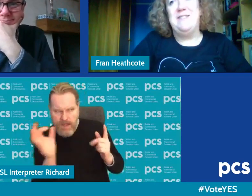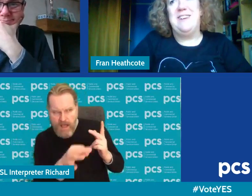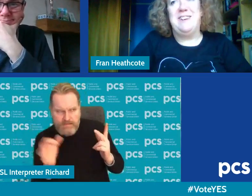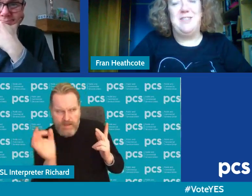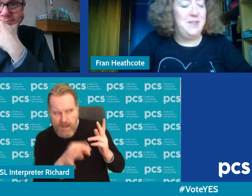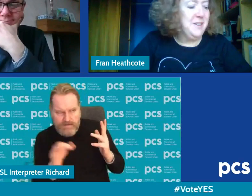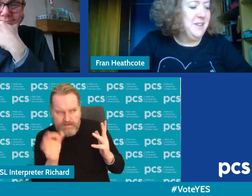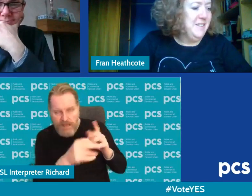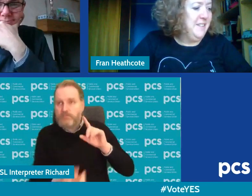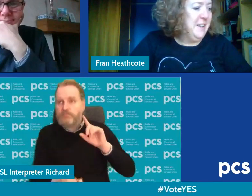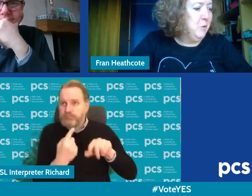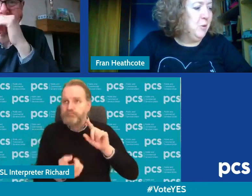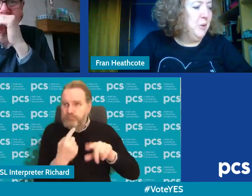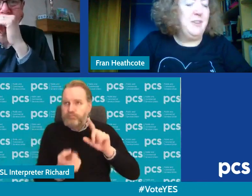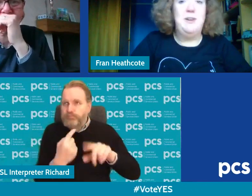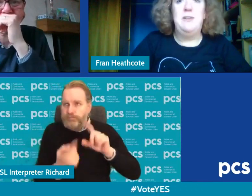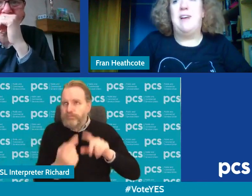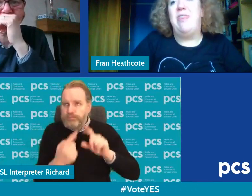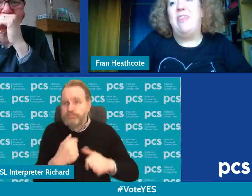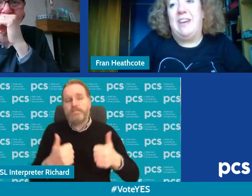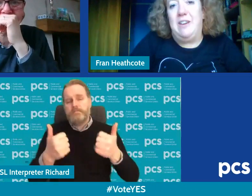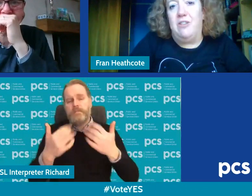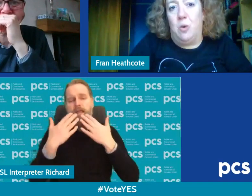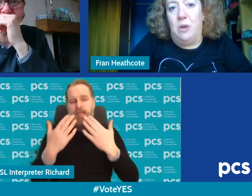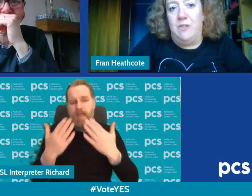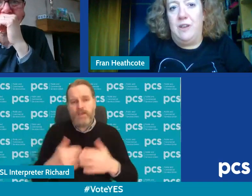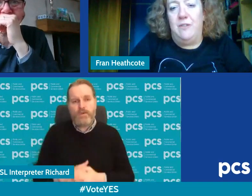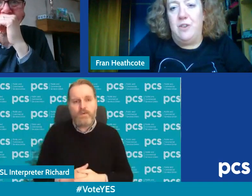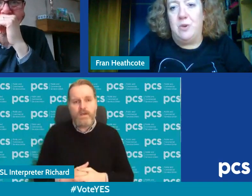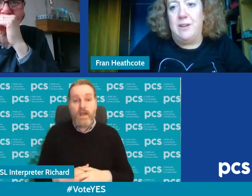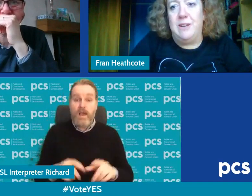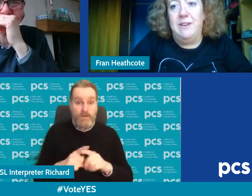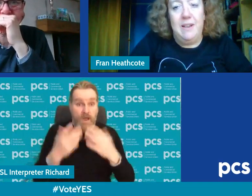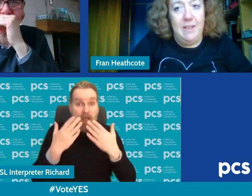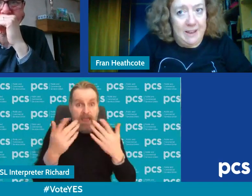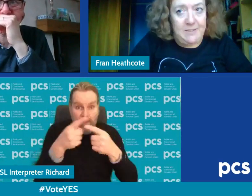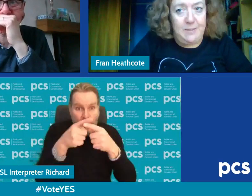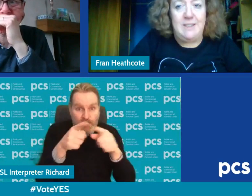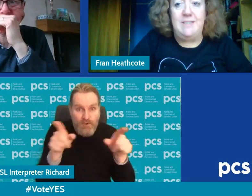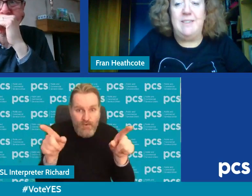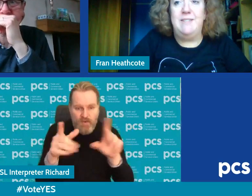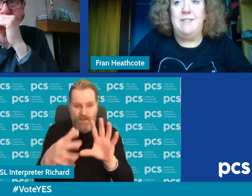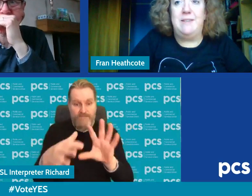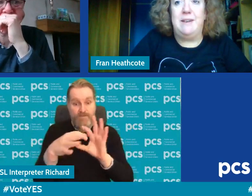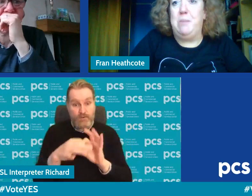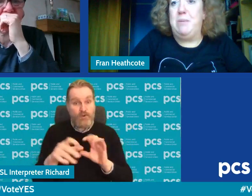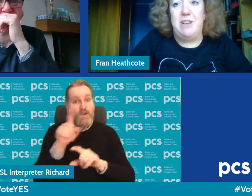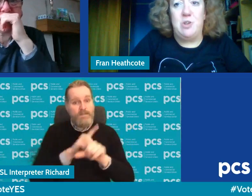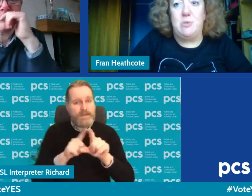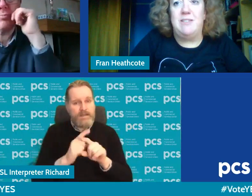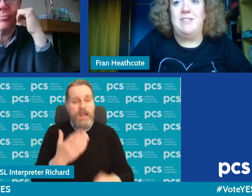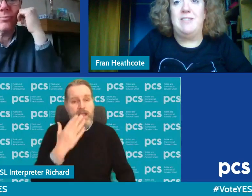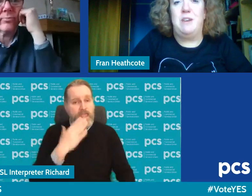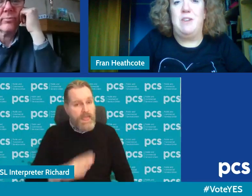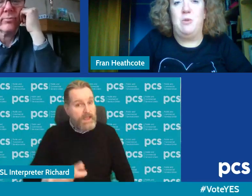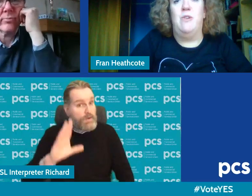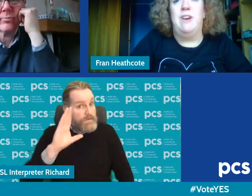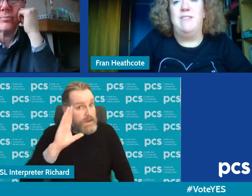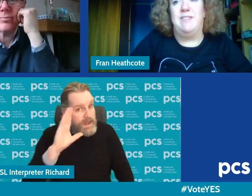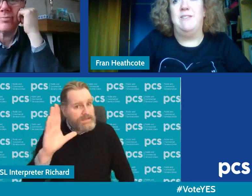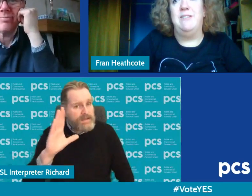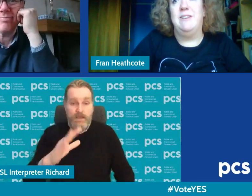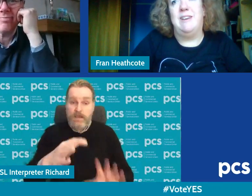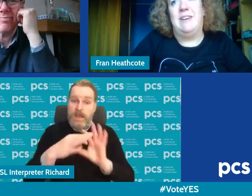centre, and thanks for dealing with all of those. And thank you to all of you for joining. Thanks for listening. Keep in touch with us and speak to you